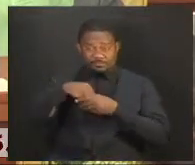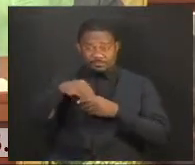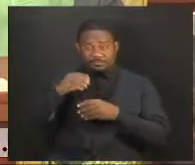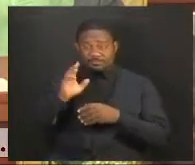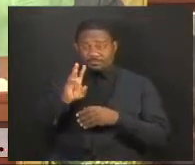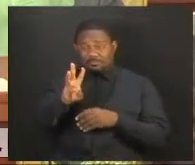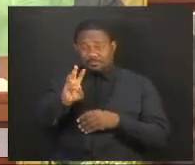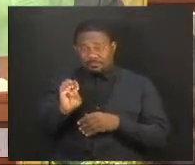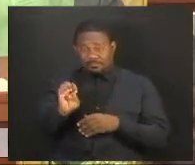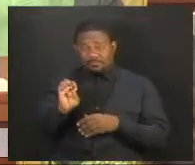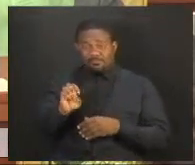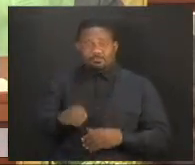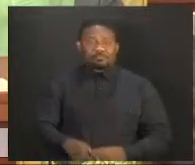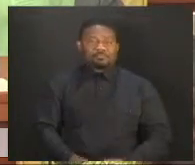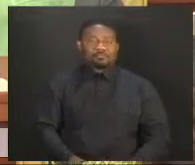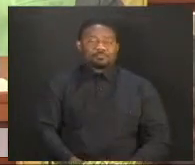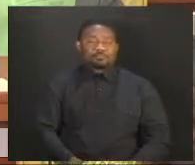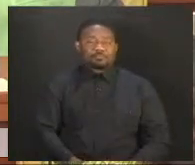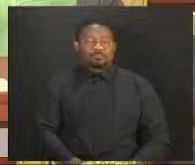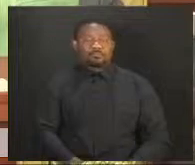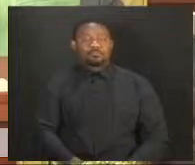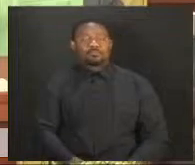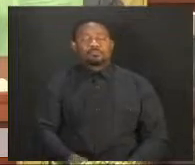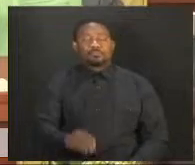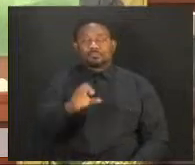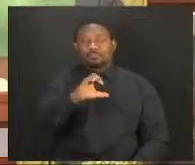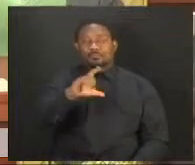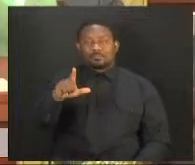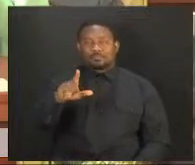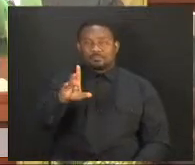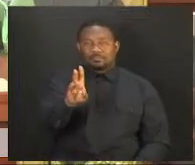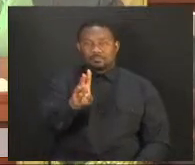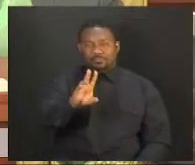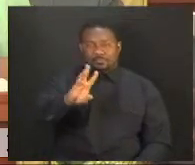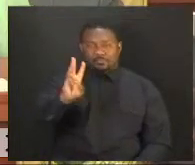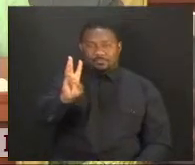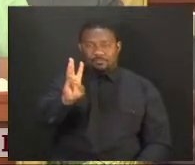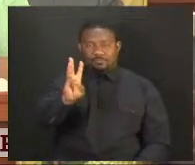Mr. Speaker, column 76,